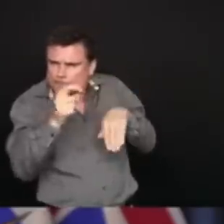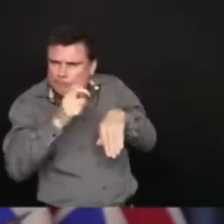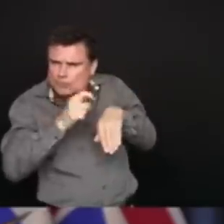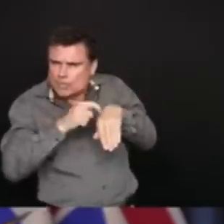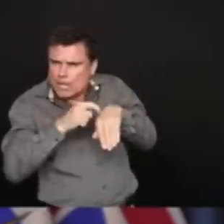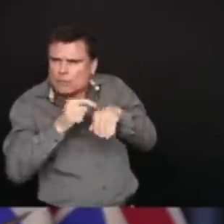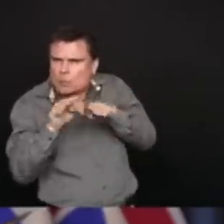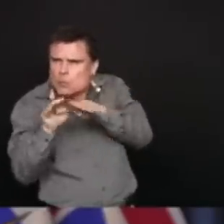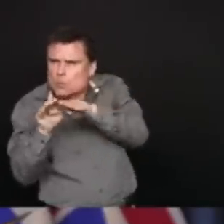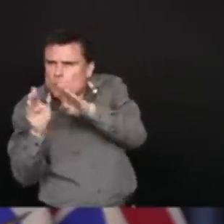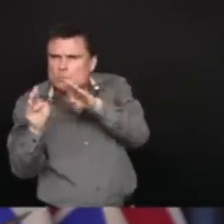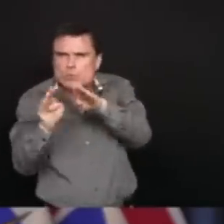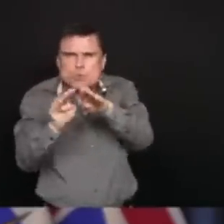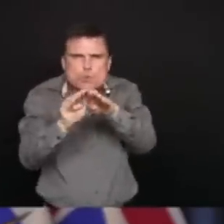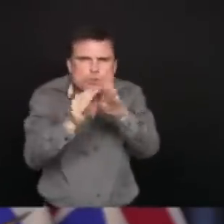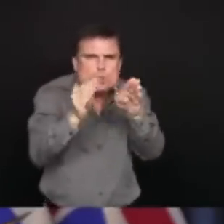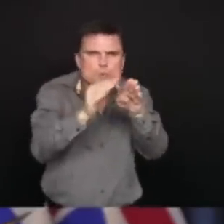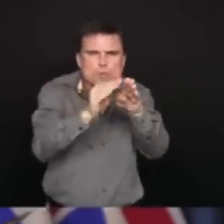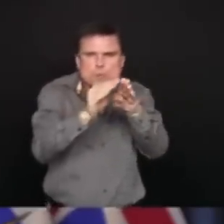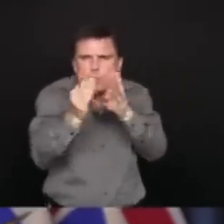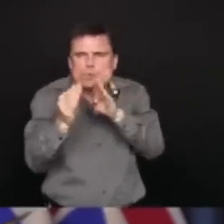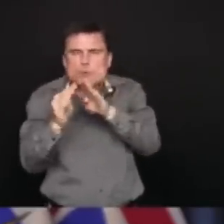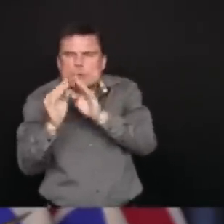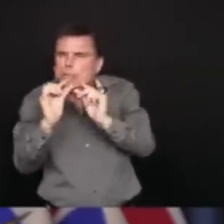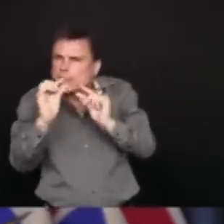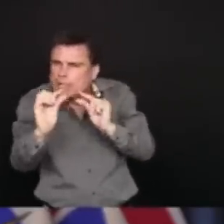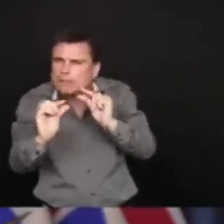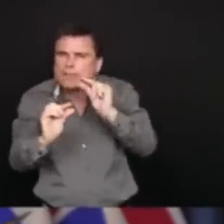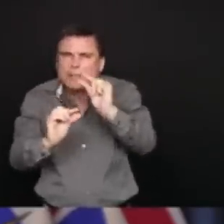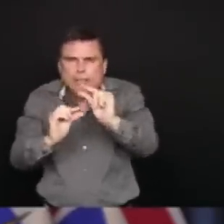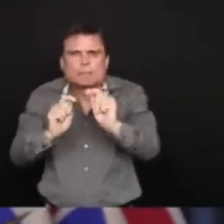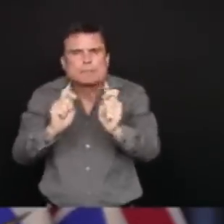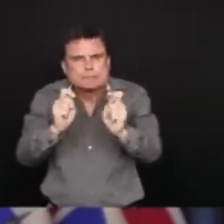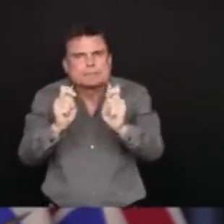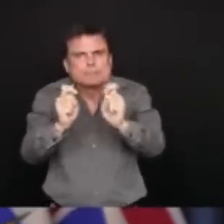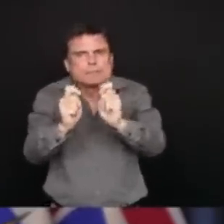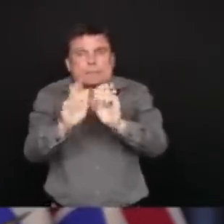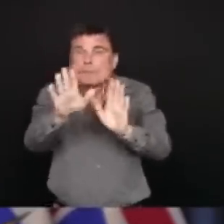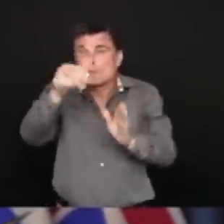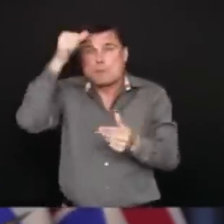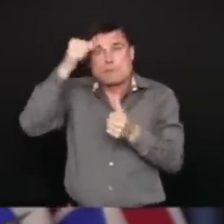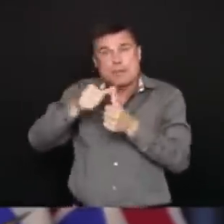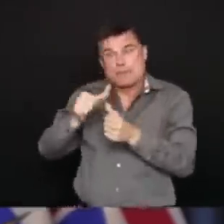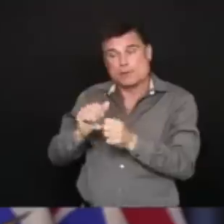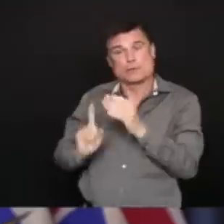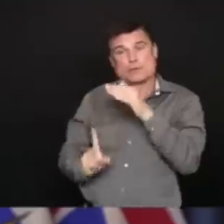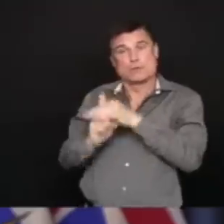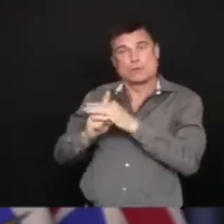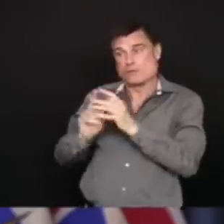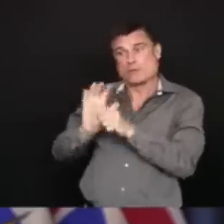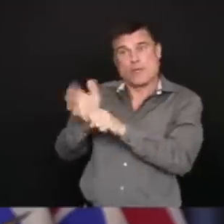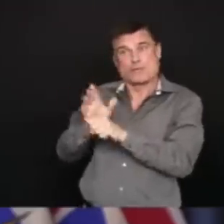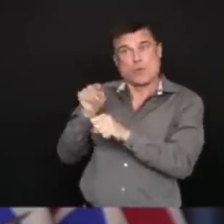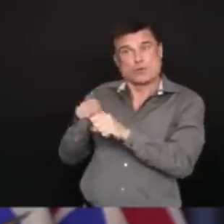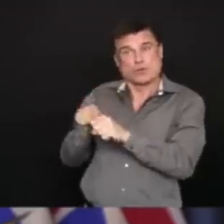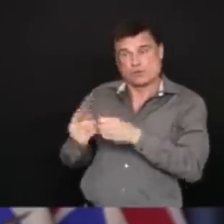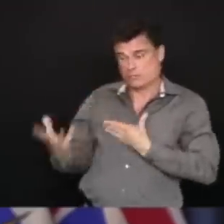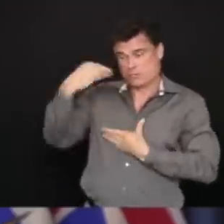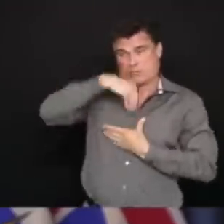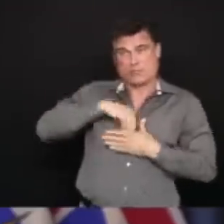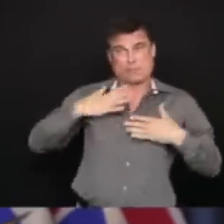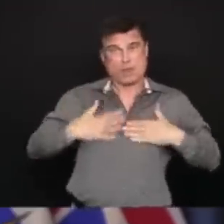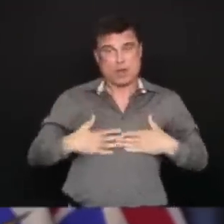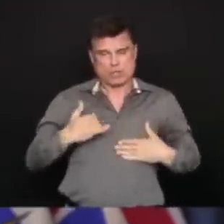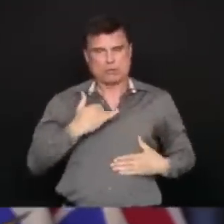months about the fact that there's a long incubation period for this virus. People can be exposed and not be sick themselves for up